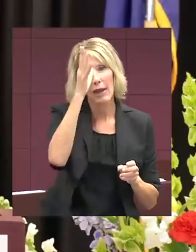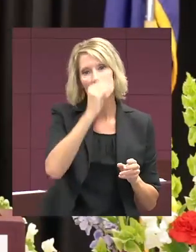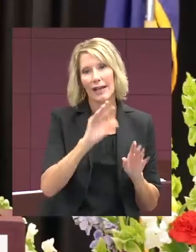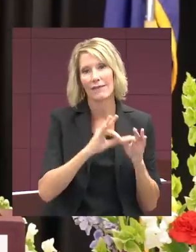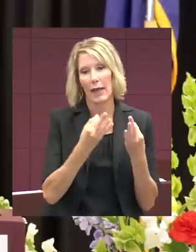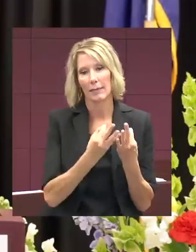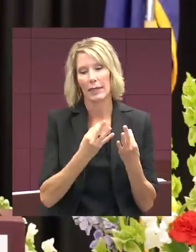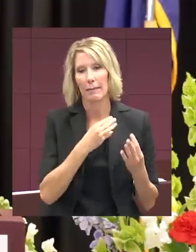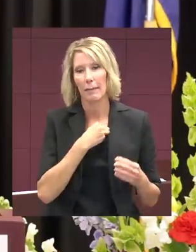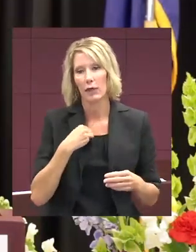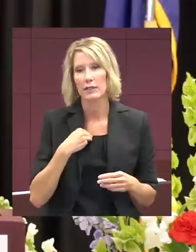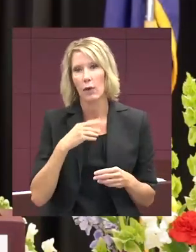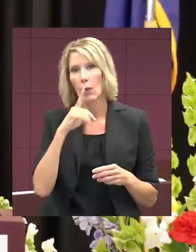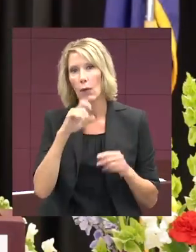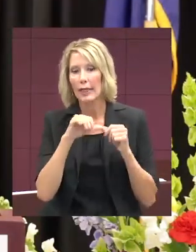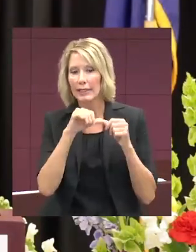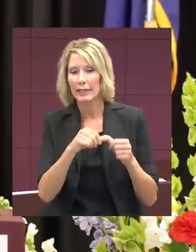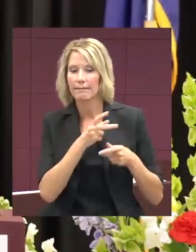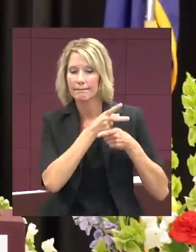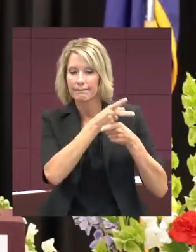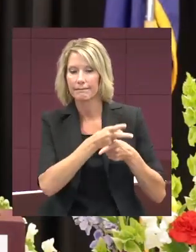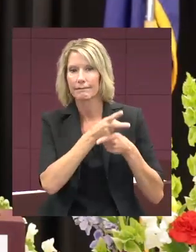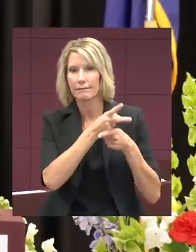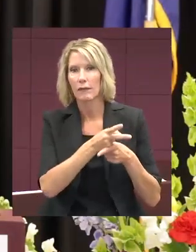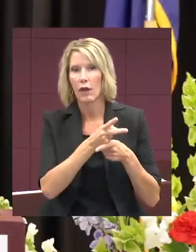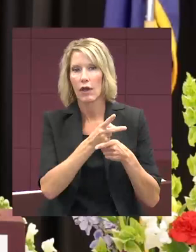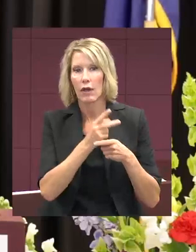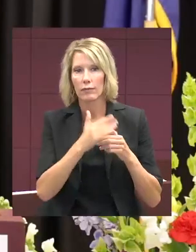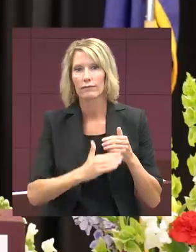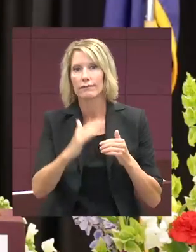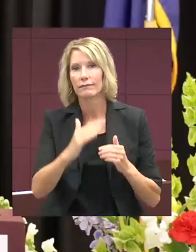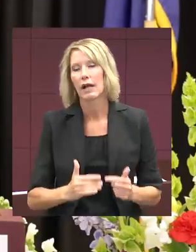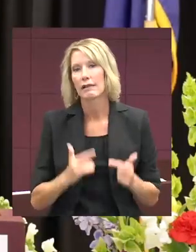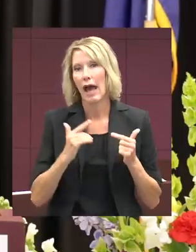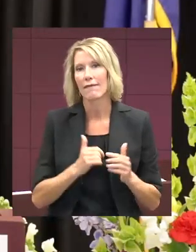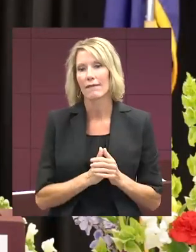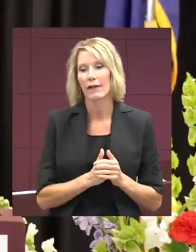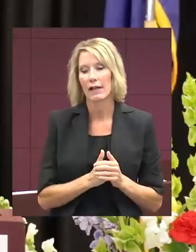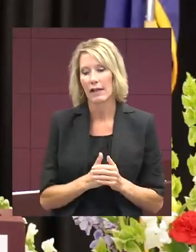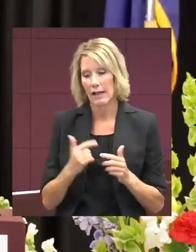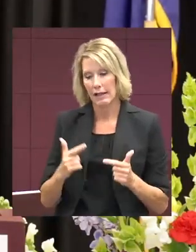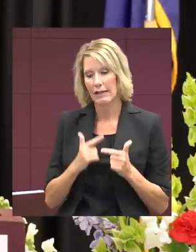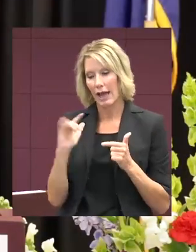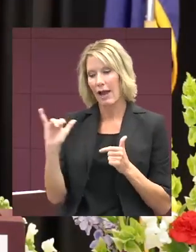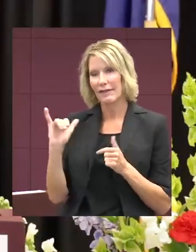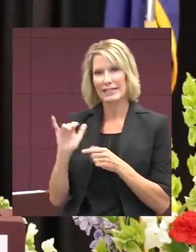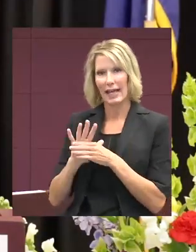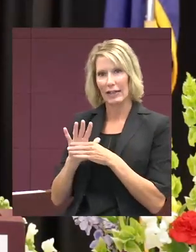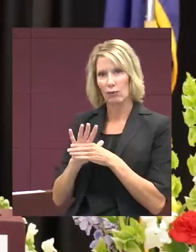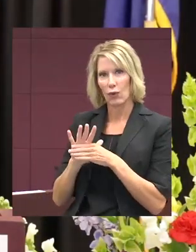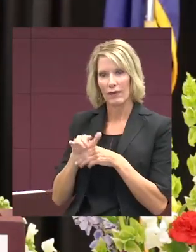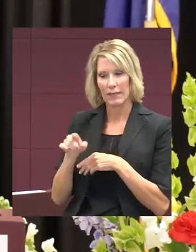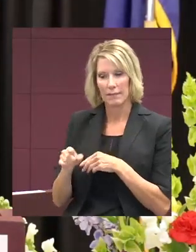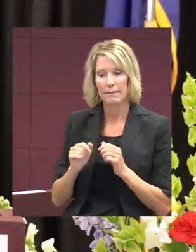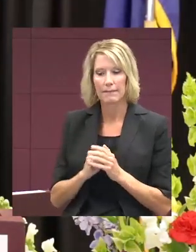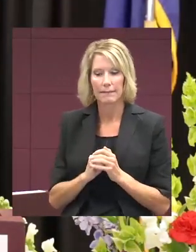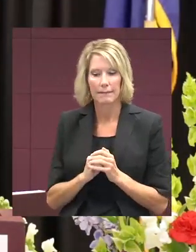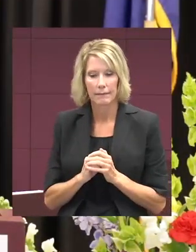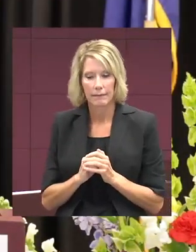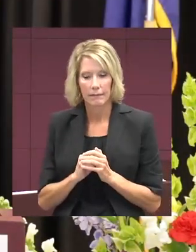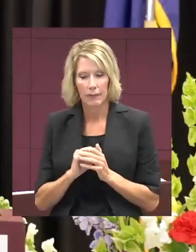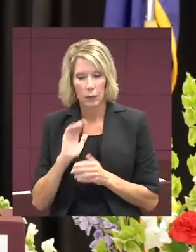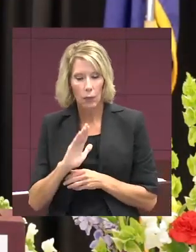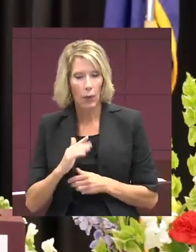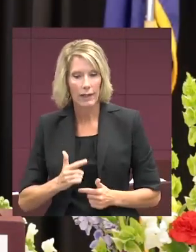members, who will continue to shepherd you through life. Life is like a moving picture, a movie, so to speak.